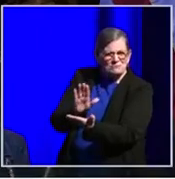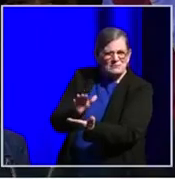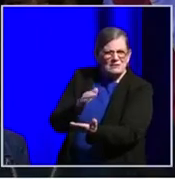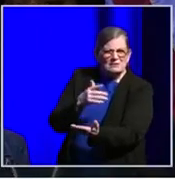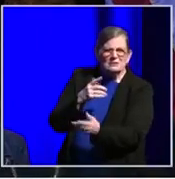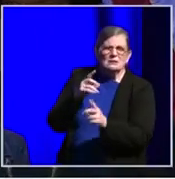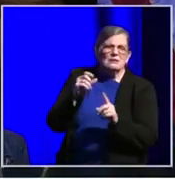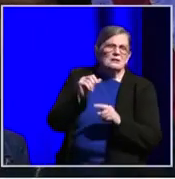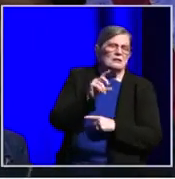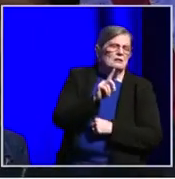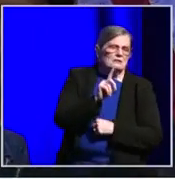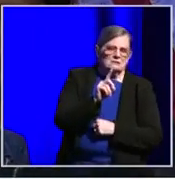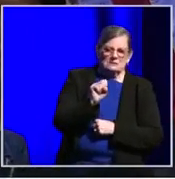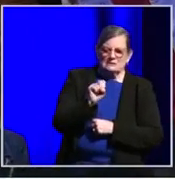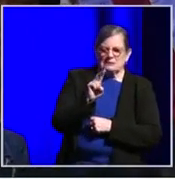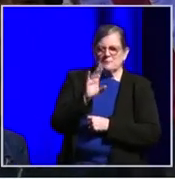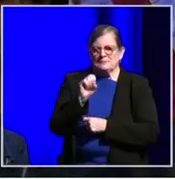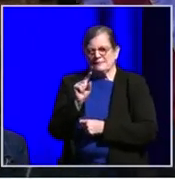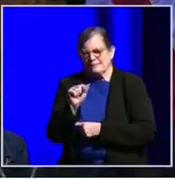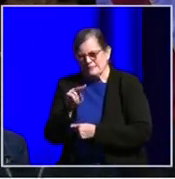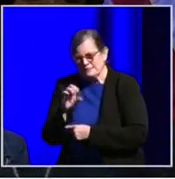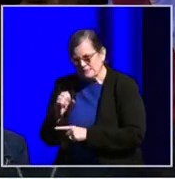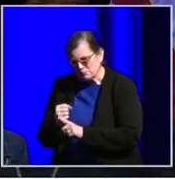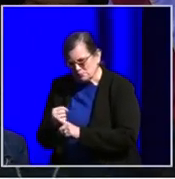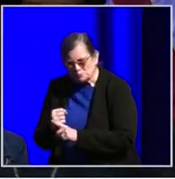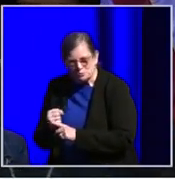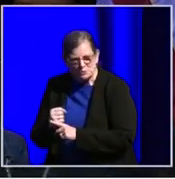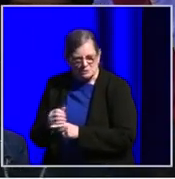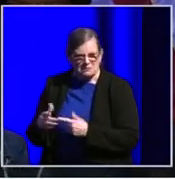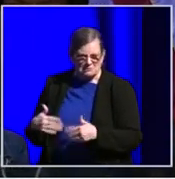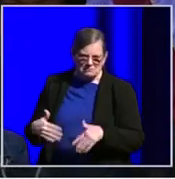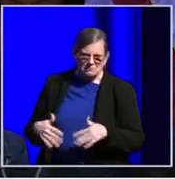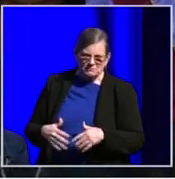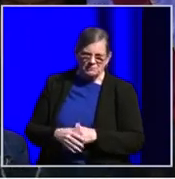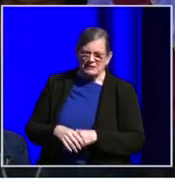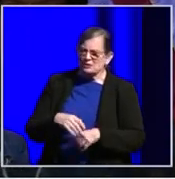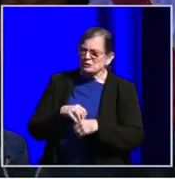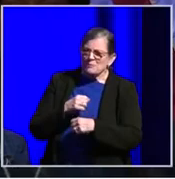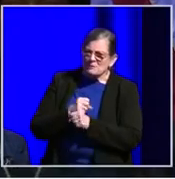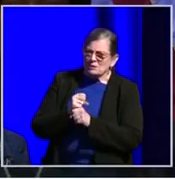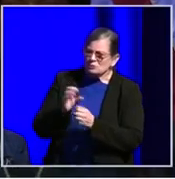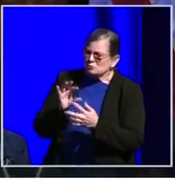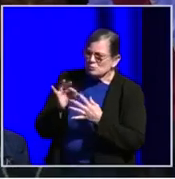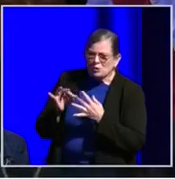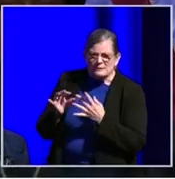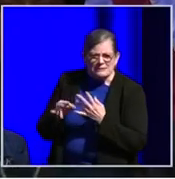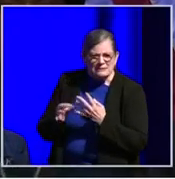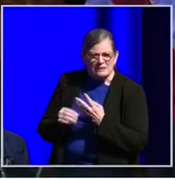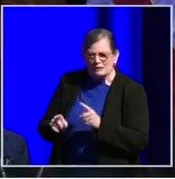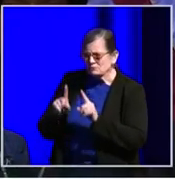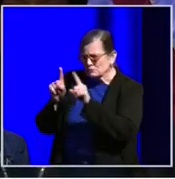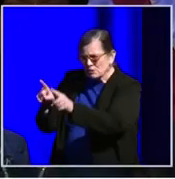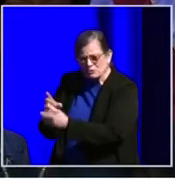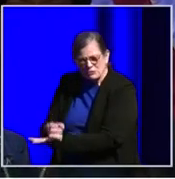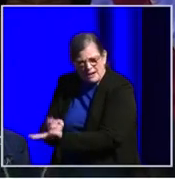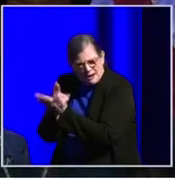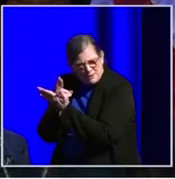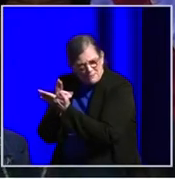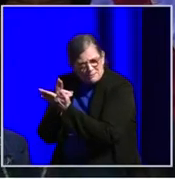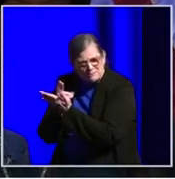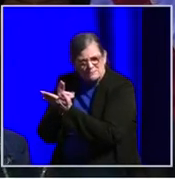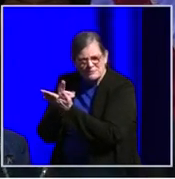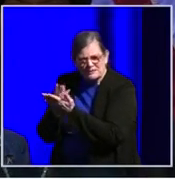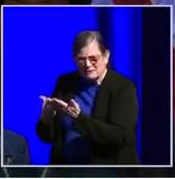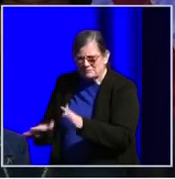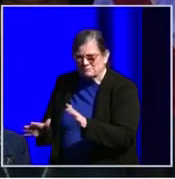month of the program, a handful of men made the choice to go to rehab. Then there were more. One day this summer, there were 38 men who approached